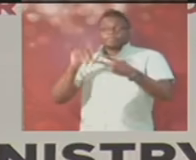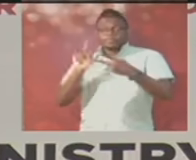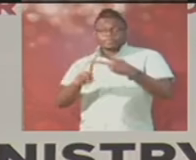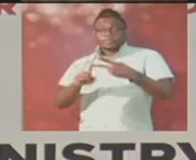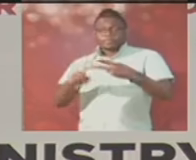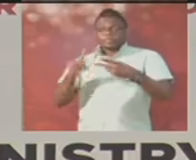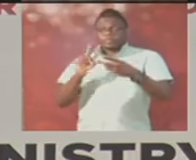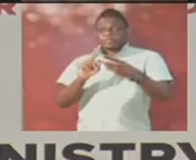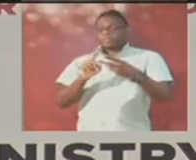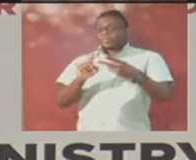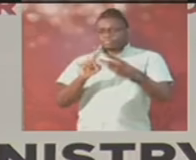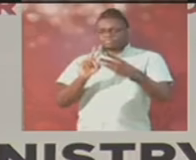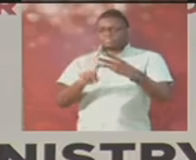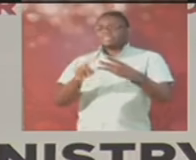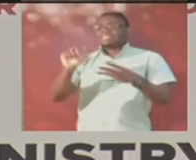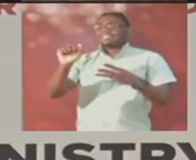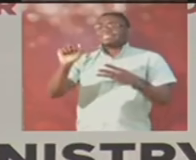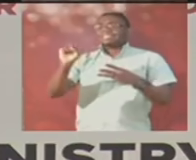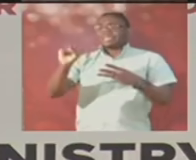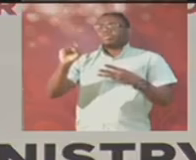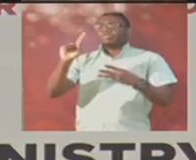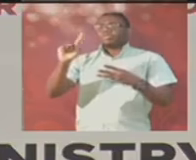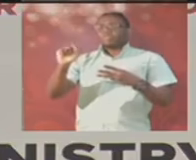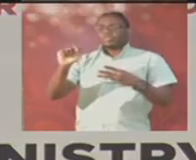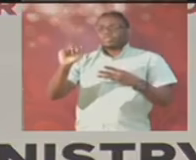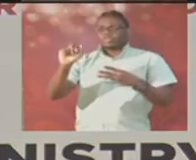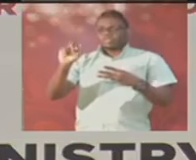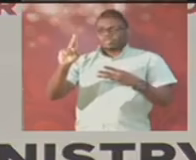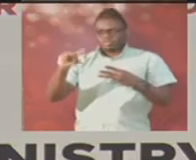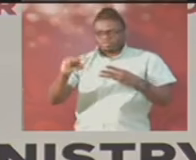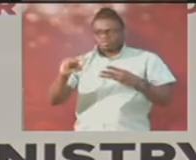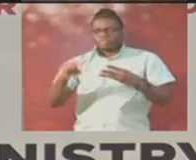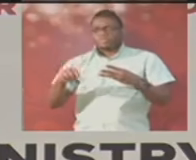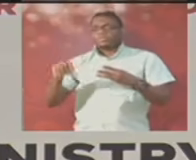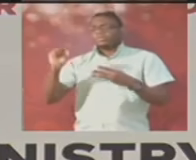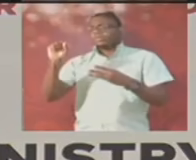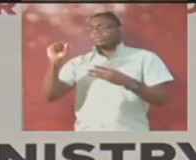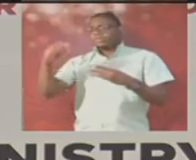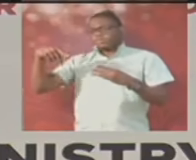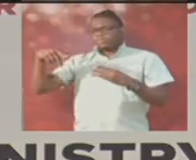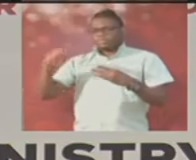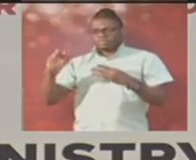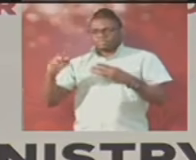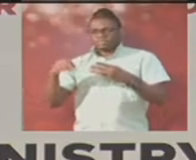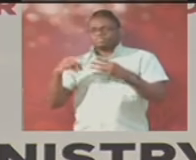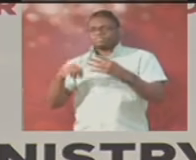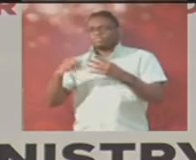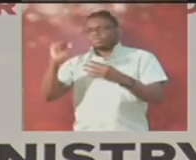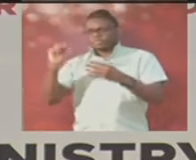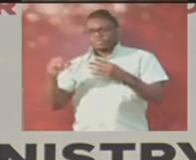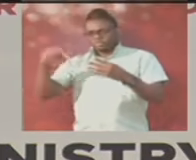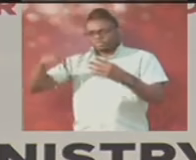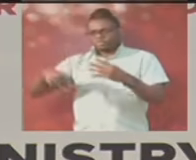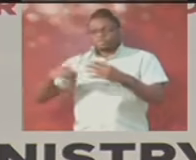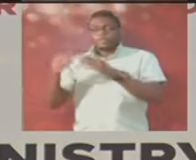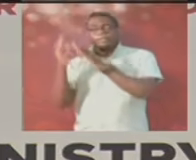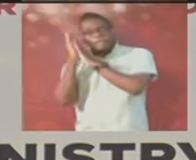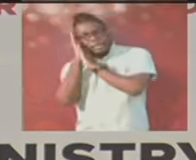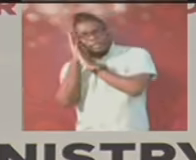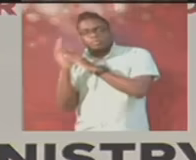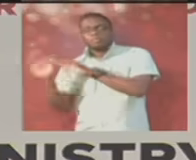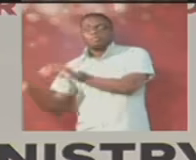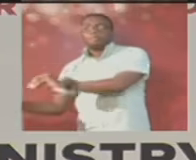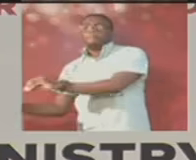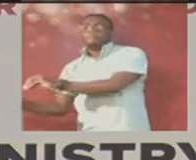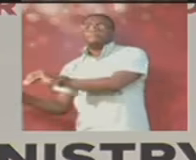at the Point Fortin Hospital, from ward level beds to ICU level beds to HDU level beds, based on the level